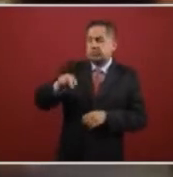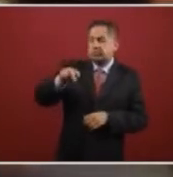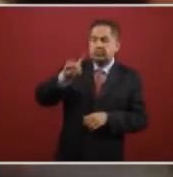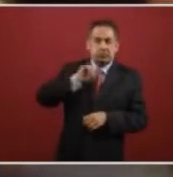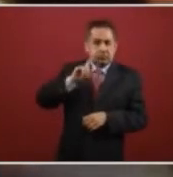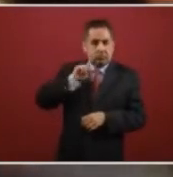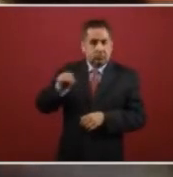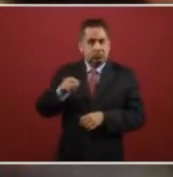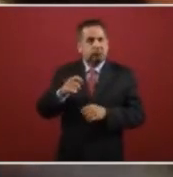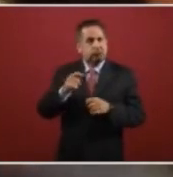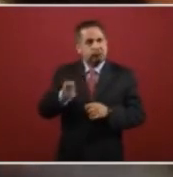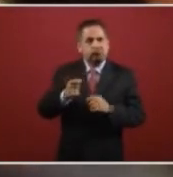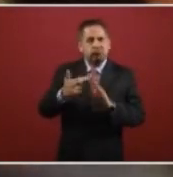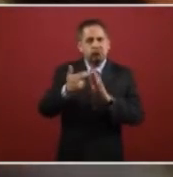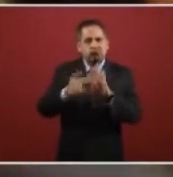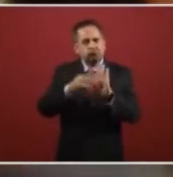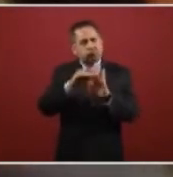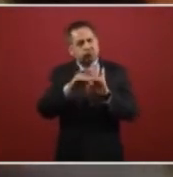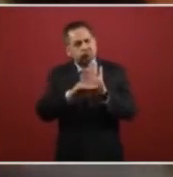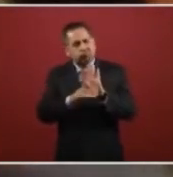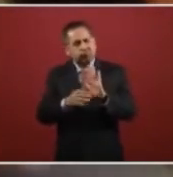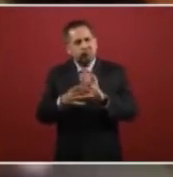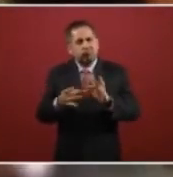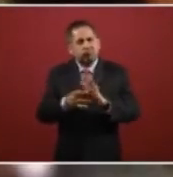feminine violence, and